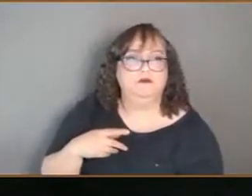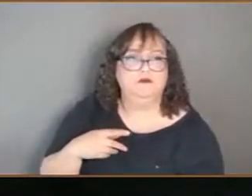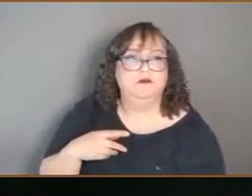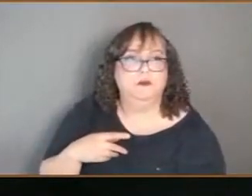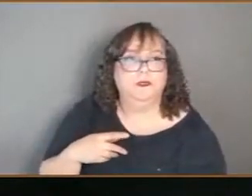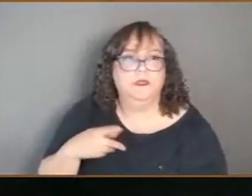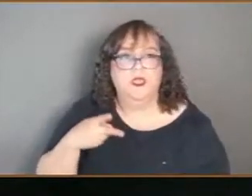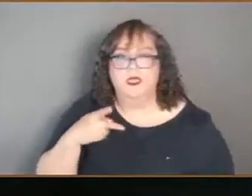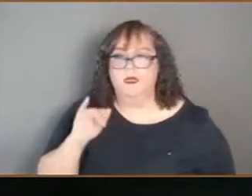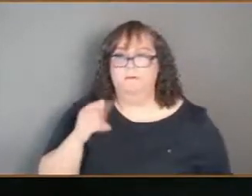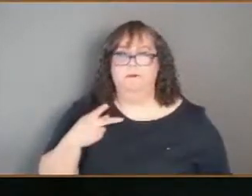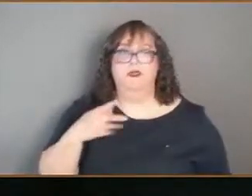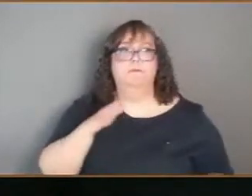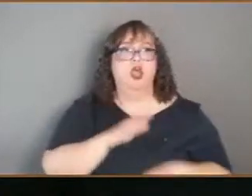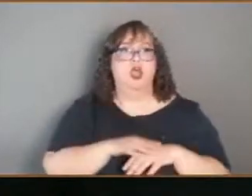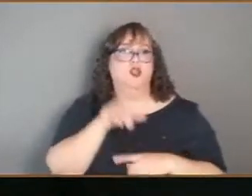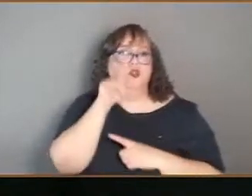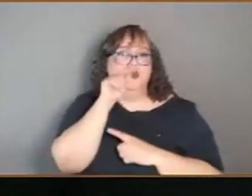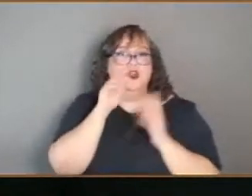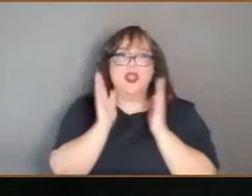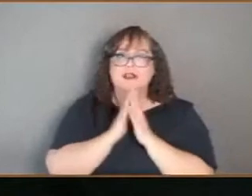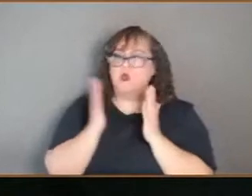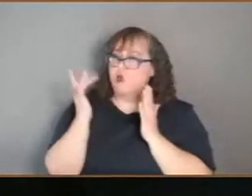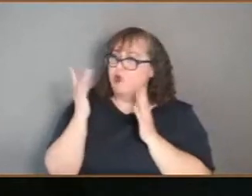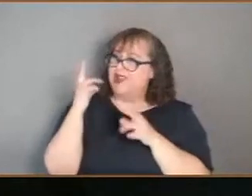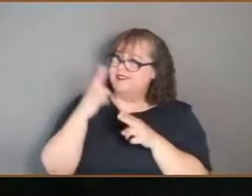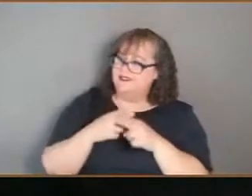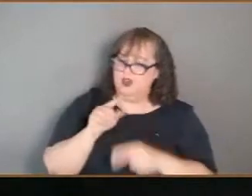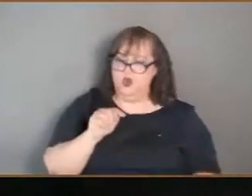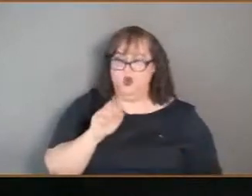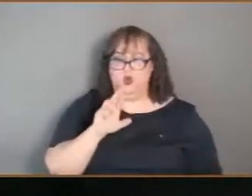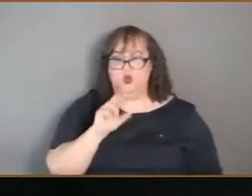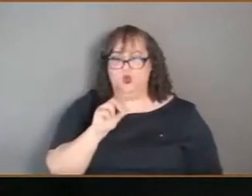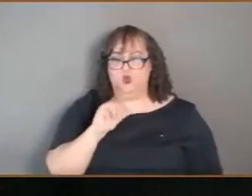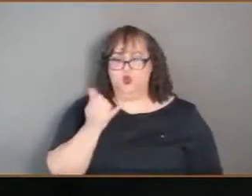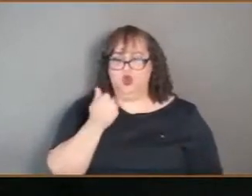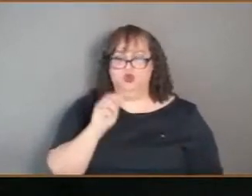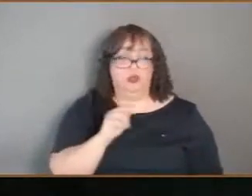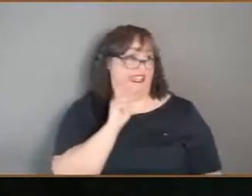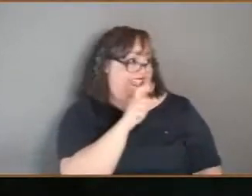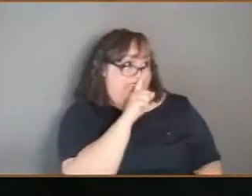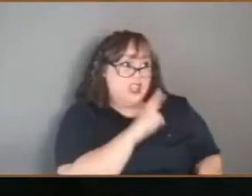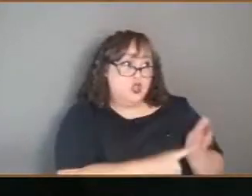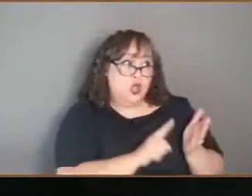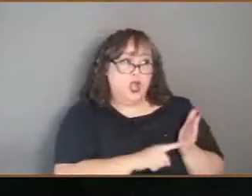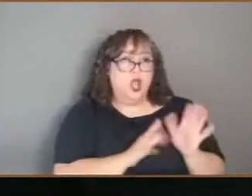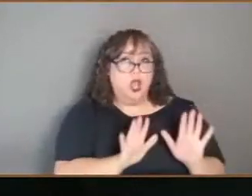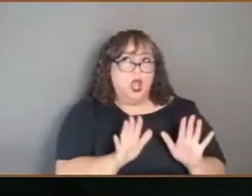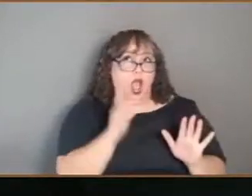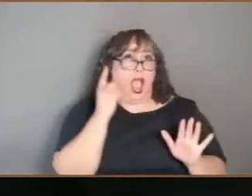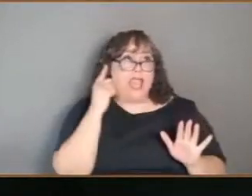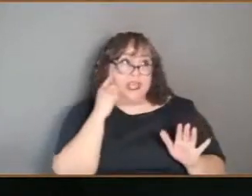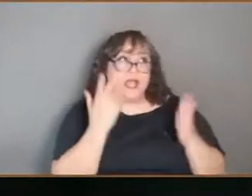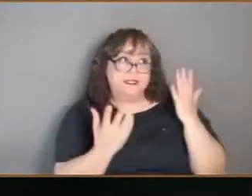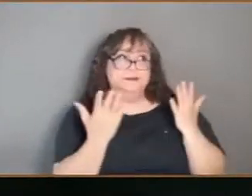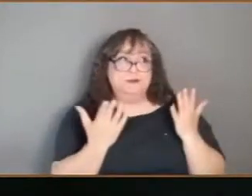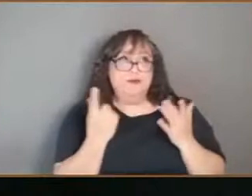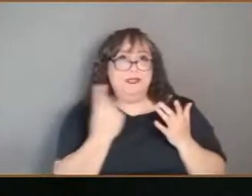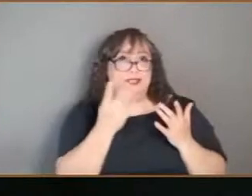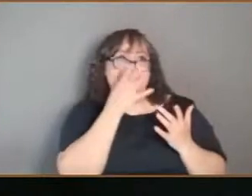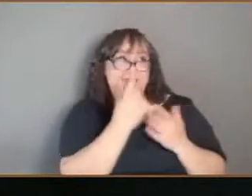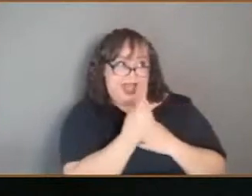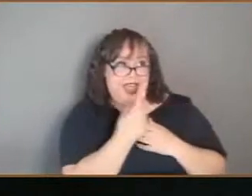the Trojan asteroids? So I had to look this up because I thought this might come up, and I'm glad I did. So thank you for that question.